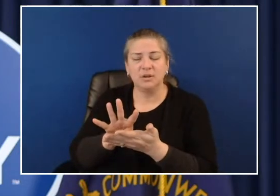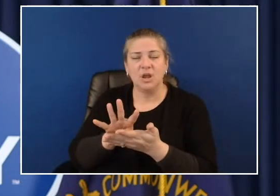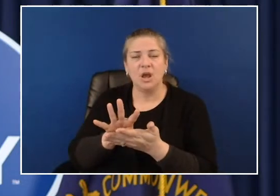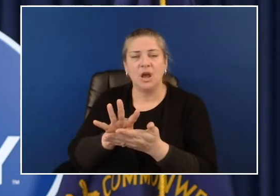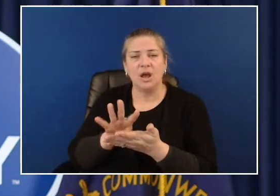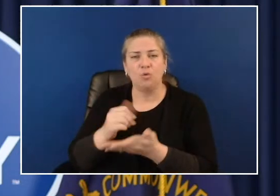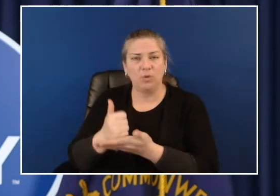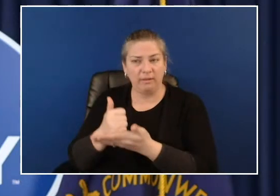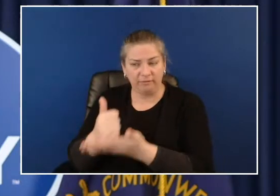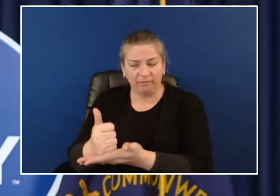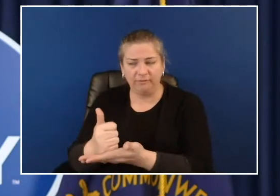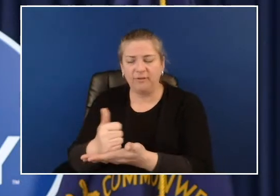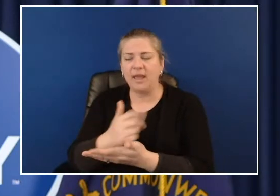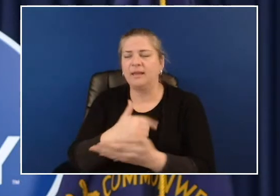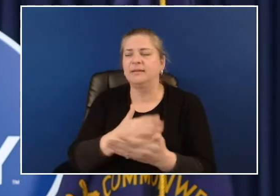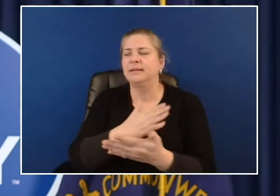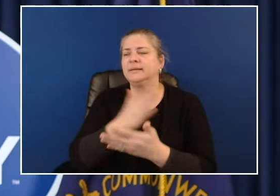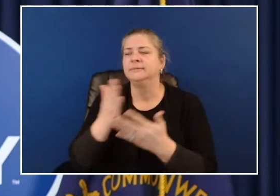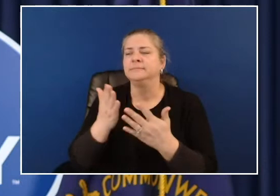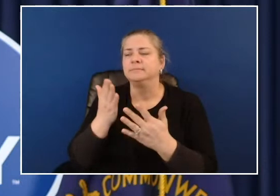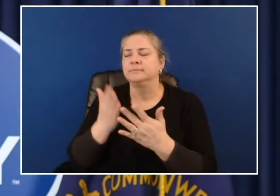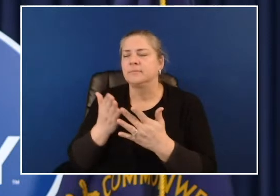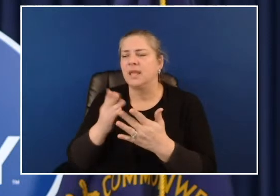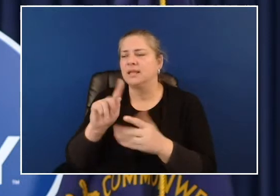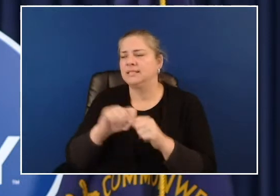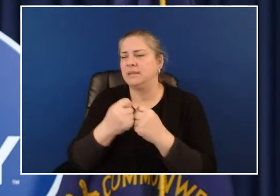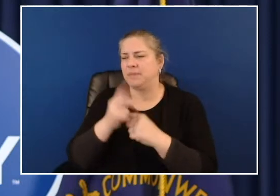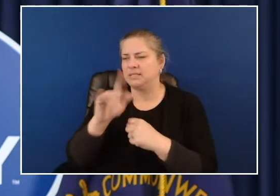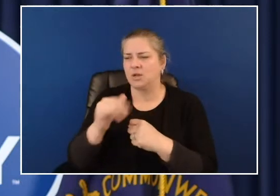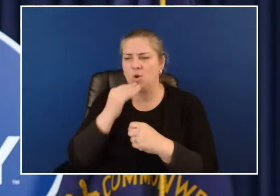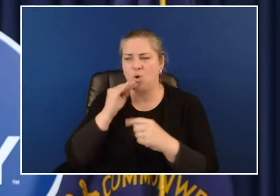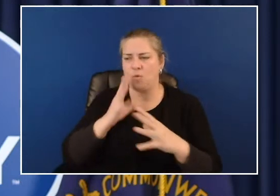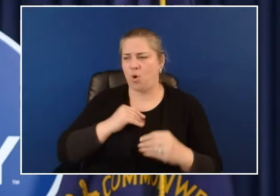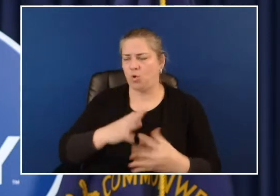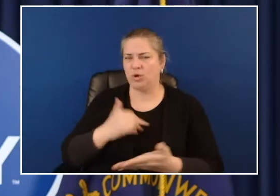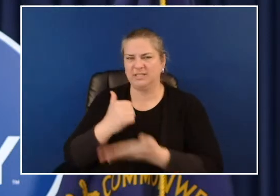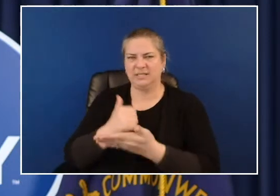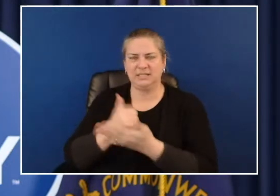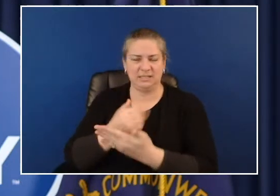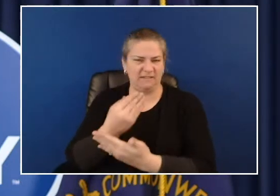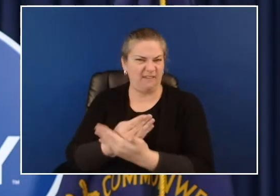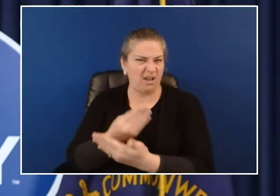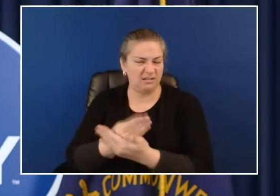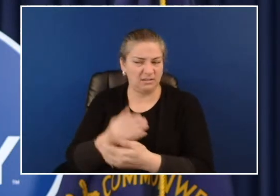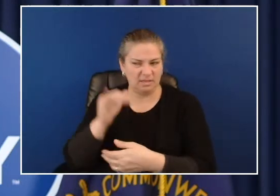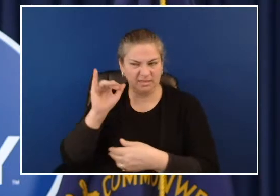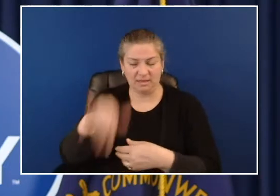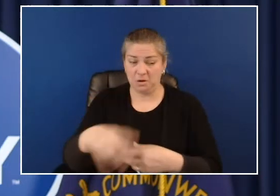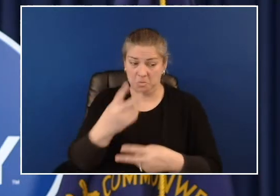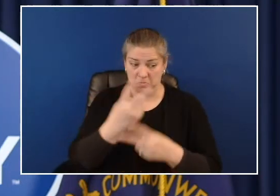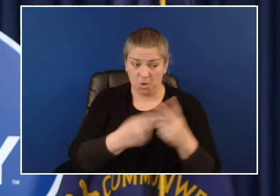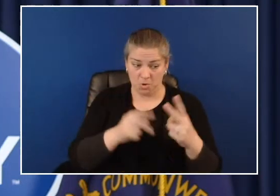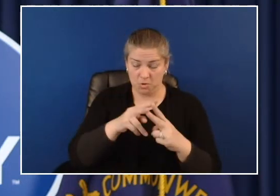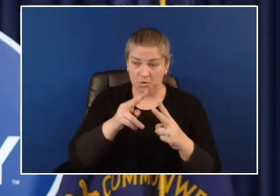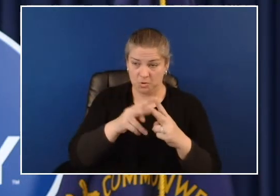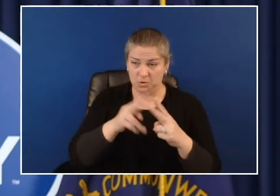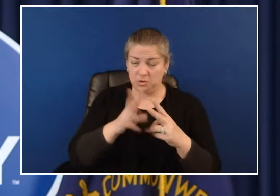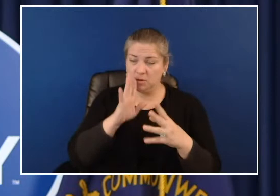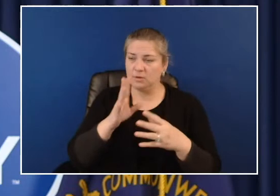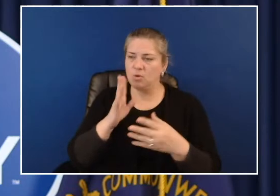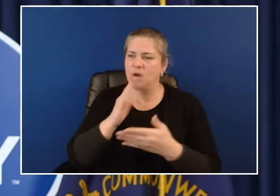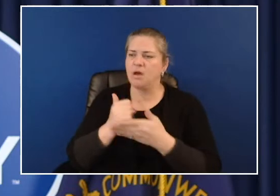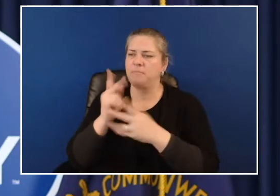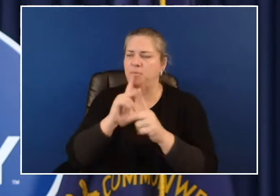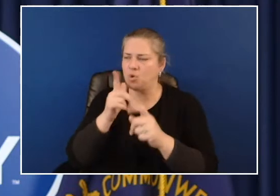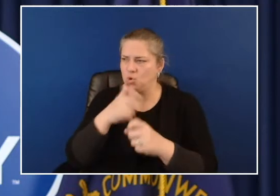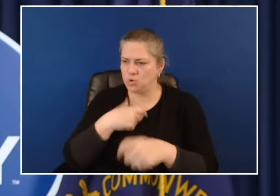the Team Kentucky Homeowners Assistance Fund, I believe. Both are available for those that are struggling. Significant